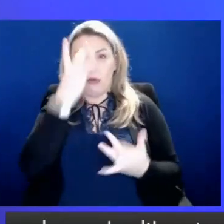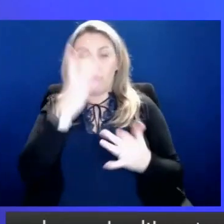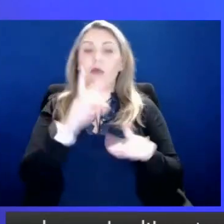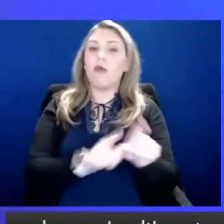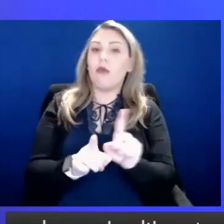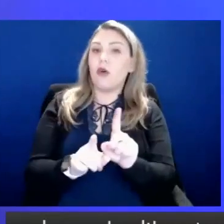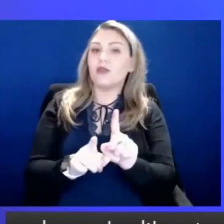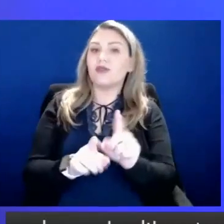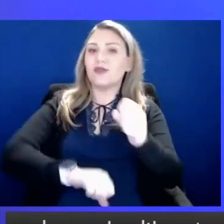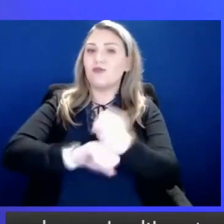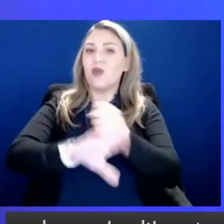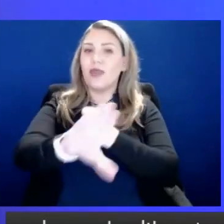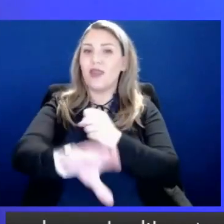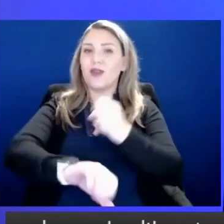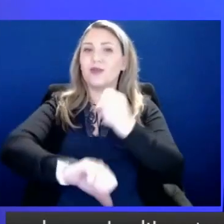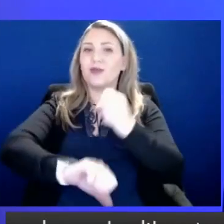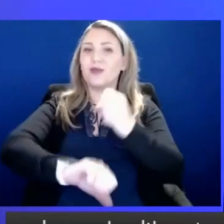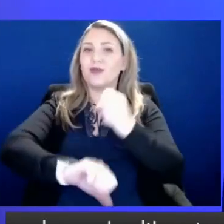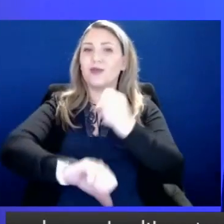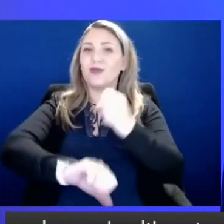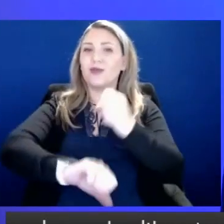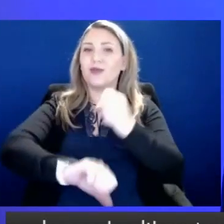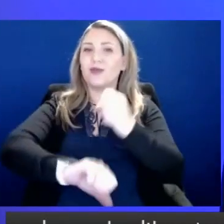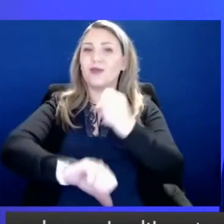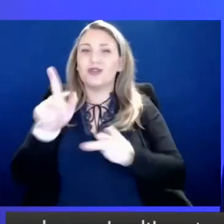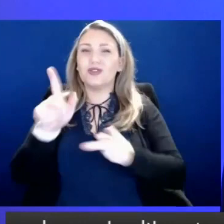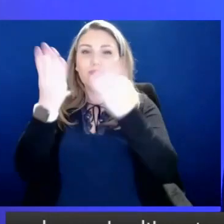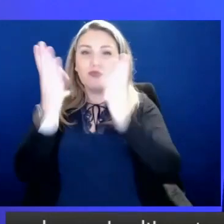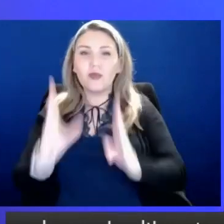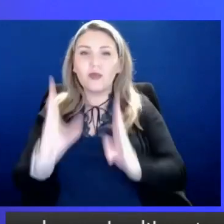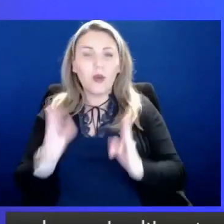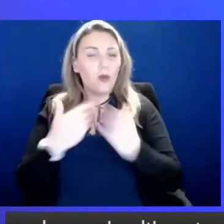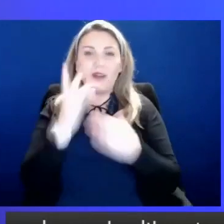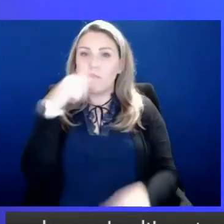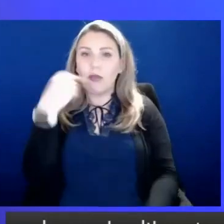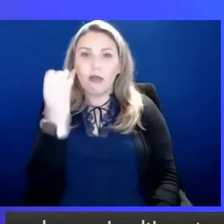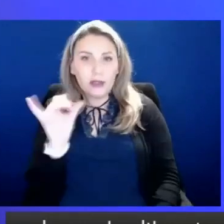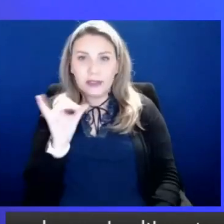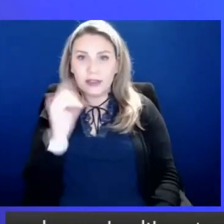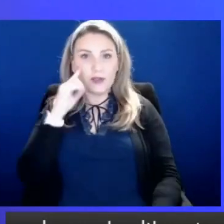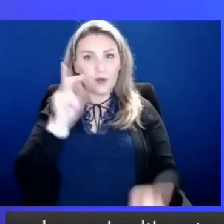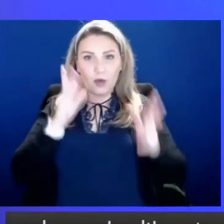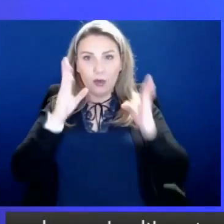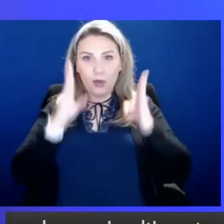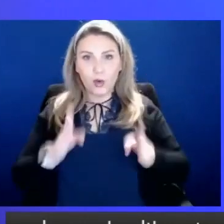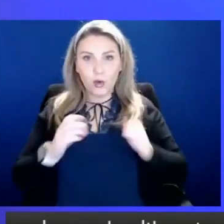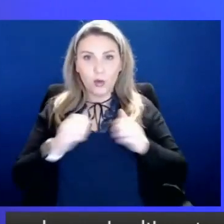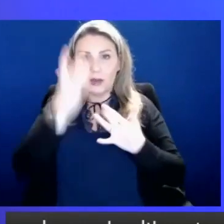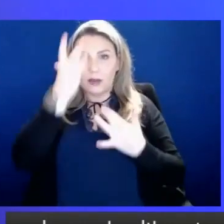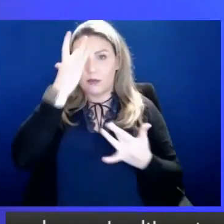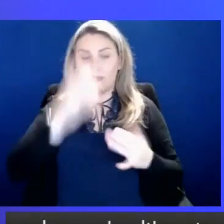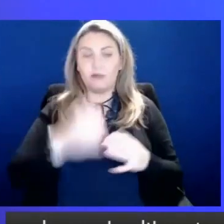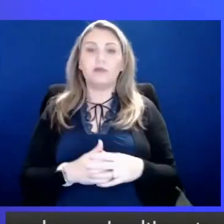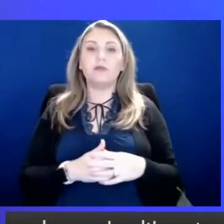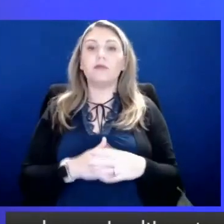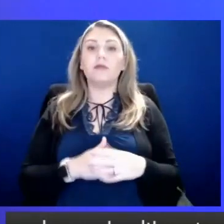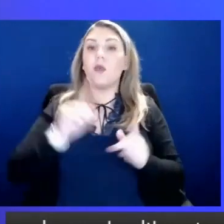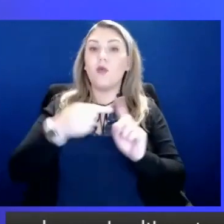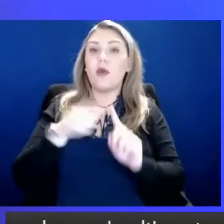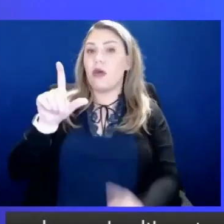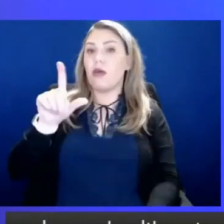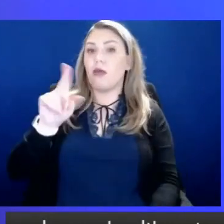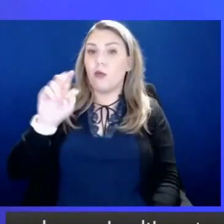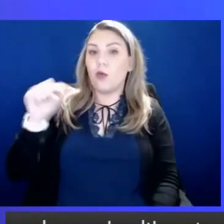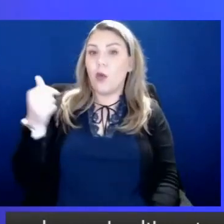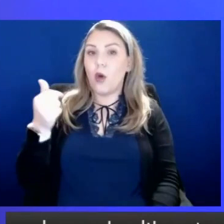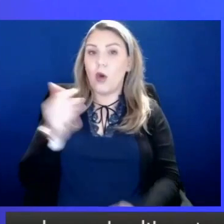their caregivers, whatever that looks like to the person that has the illness. And when we started hearing about